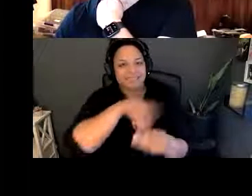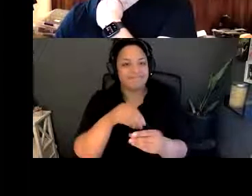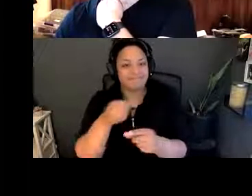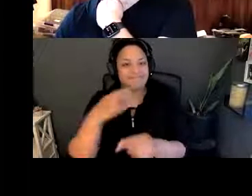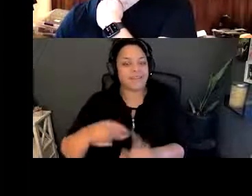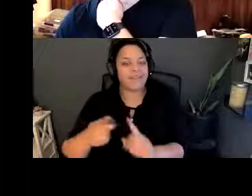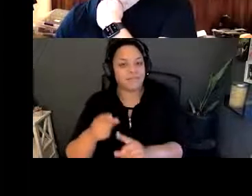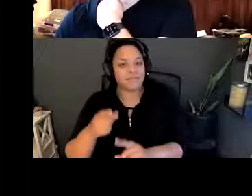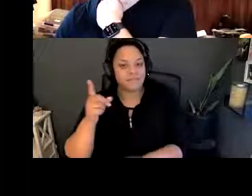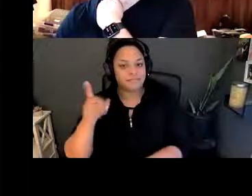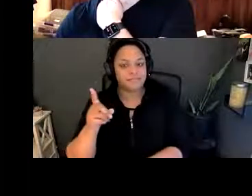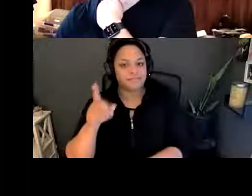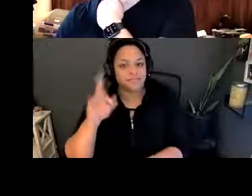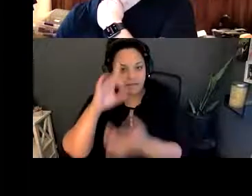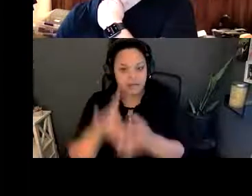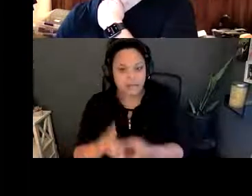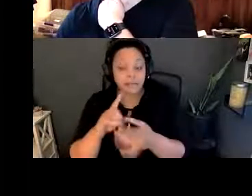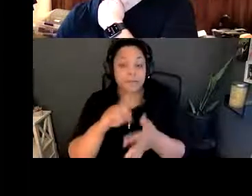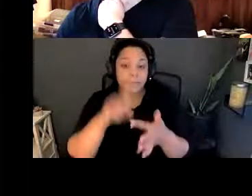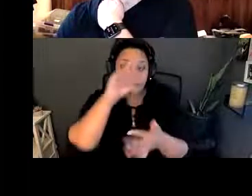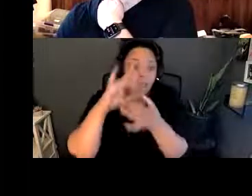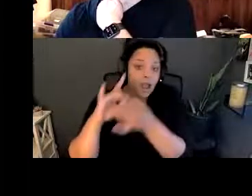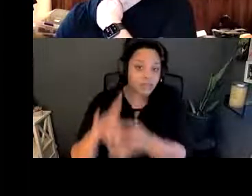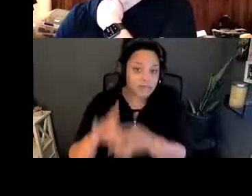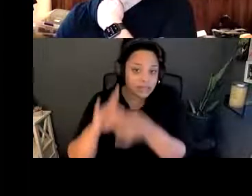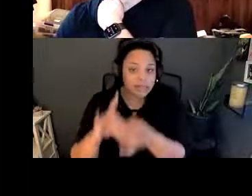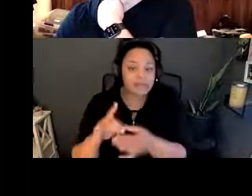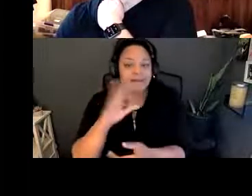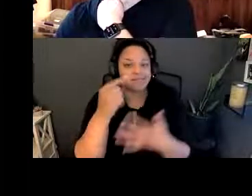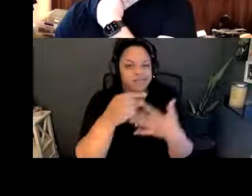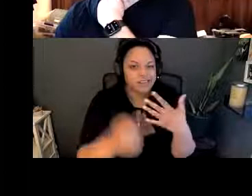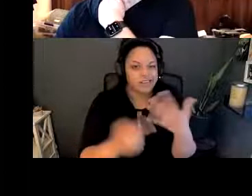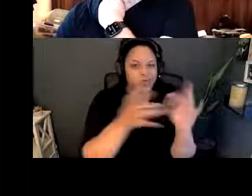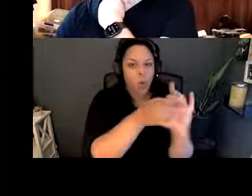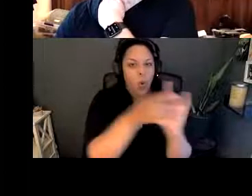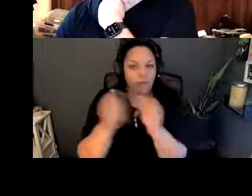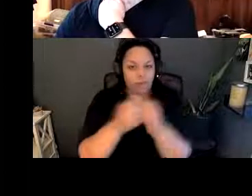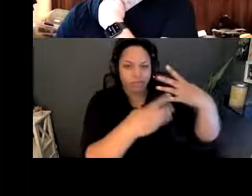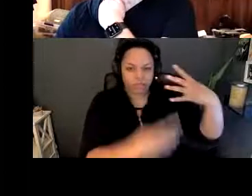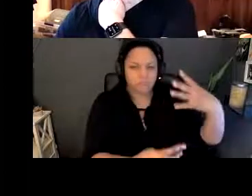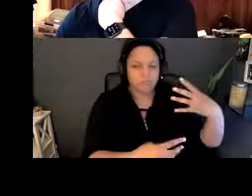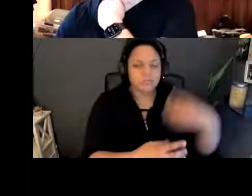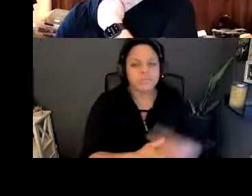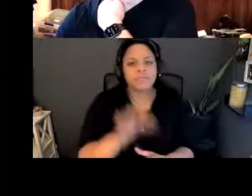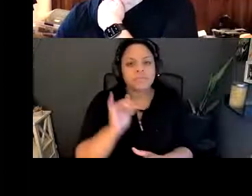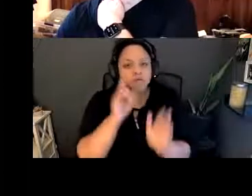the correlations between mindfulness and erosion and all of these variables that I've just mentioned in the research again and again and again